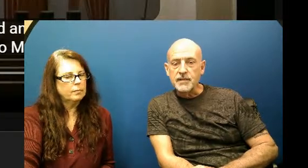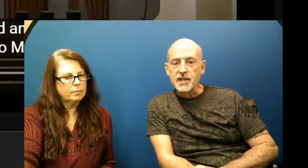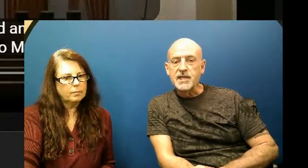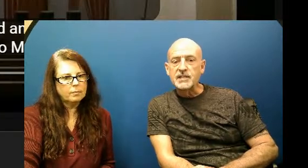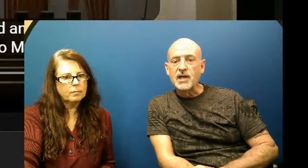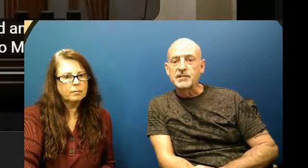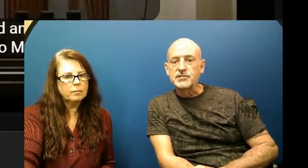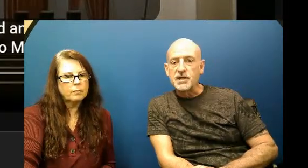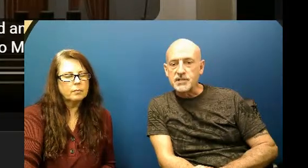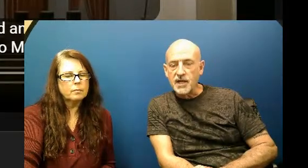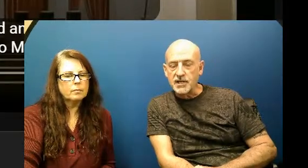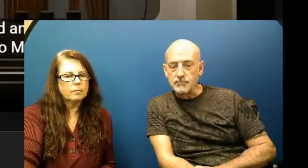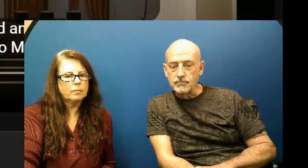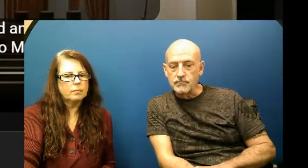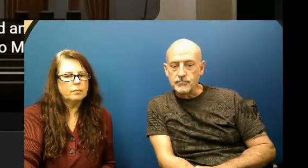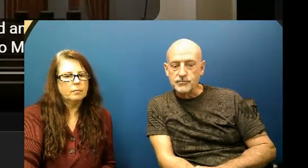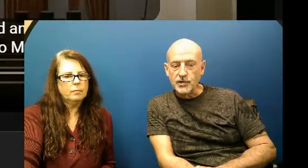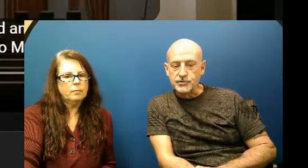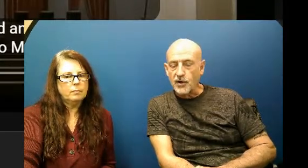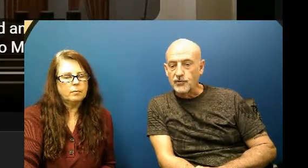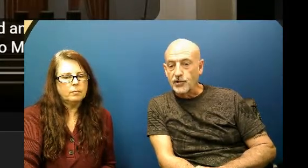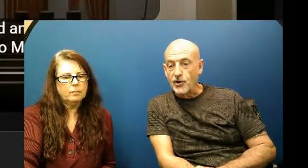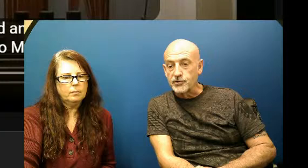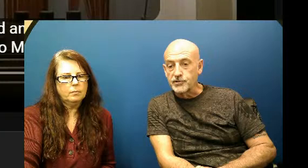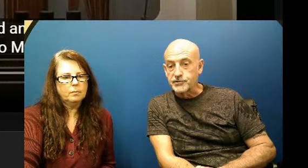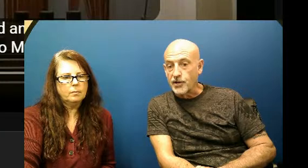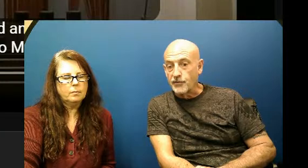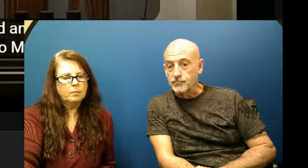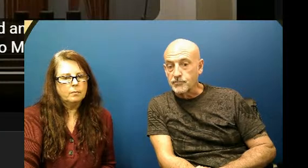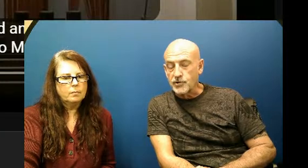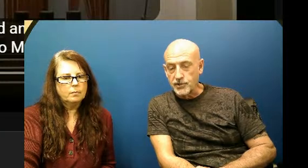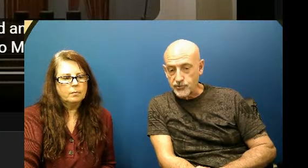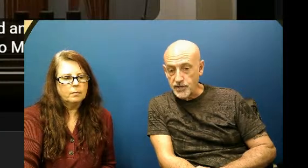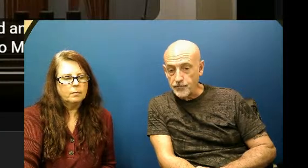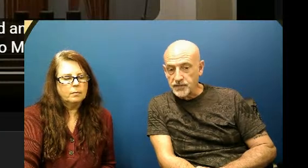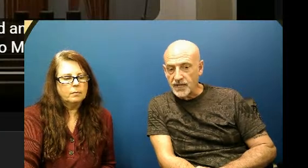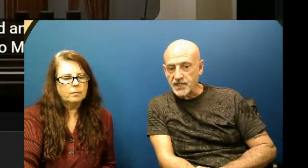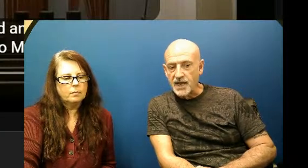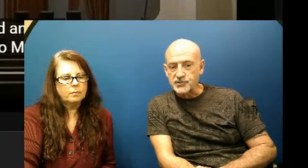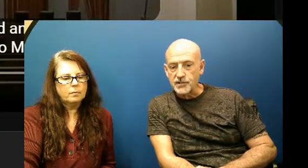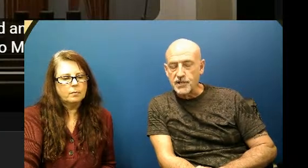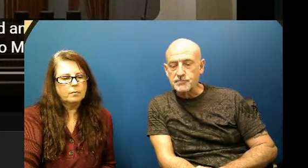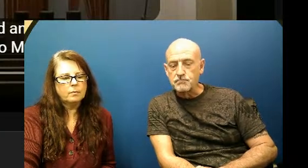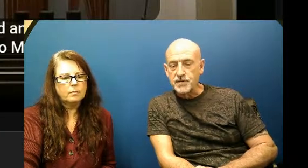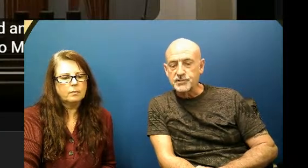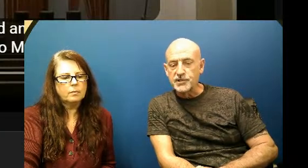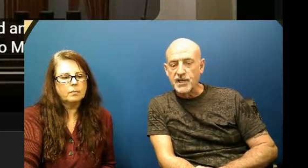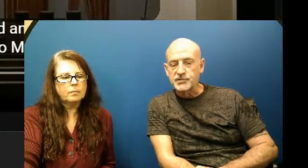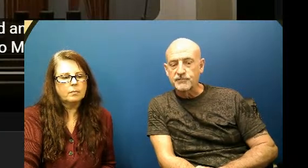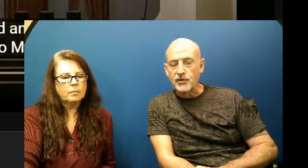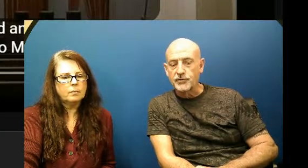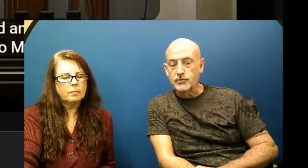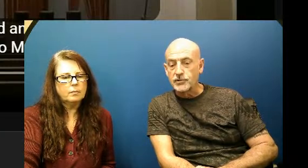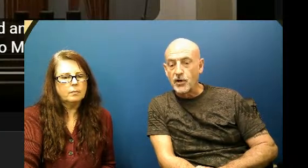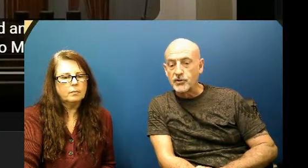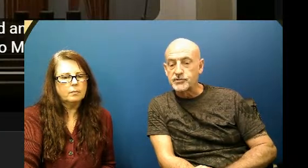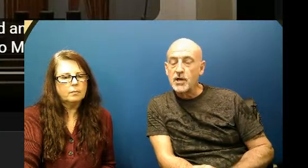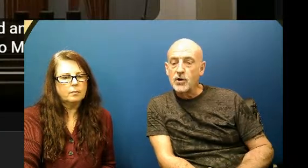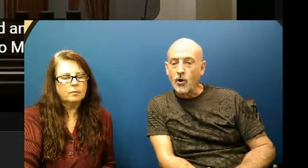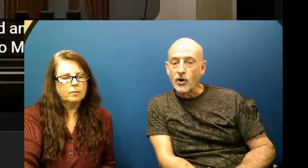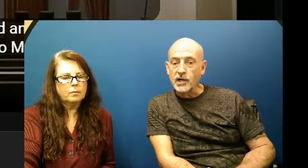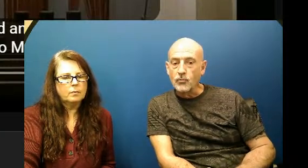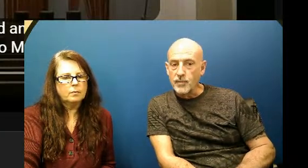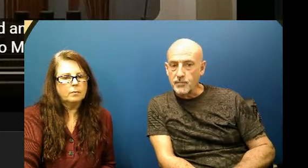that he cannot dictate the sovereign laws in the sovereign country, and his business has to follow those